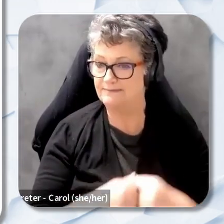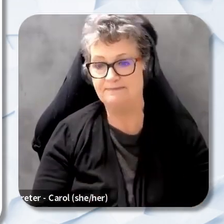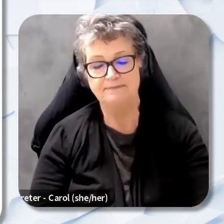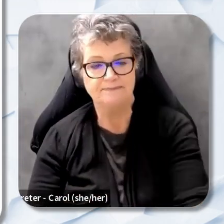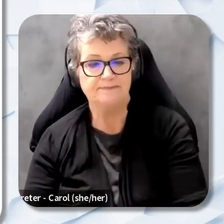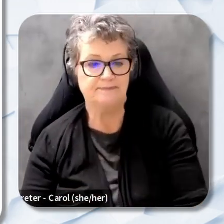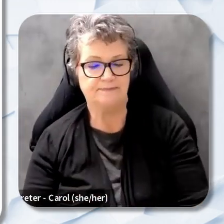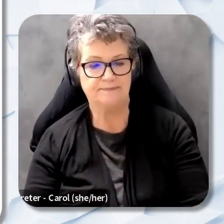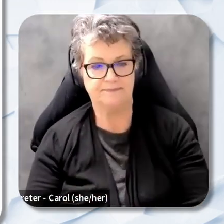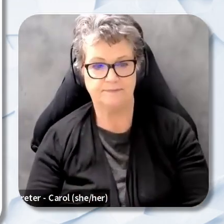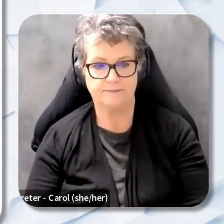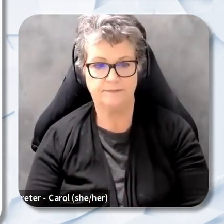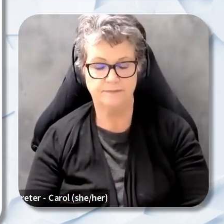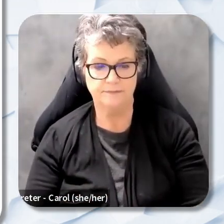numbers.